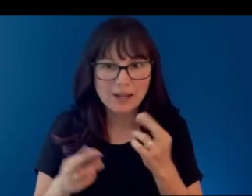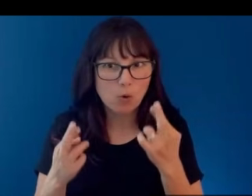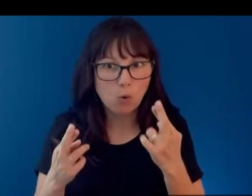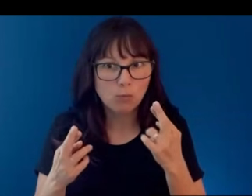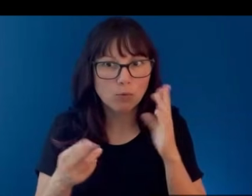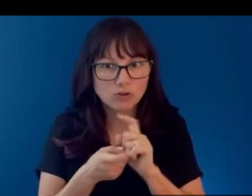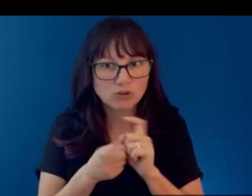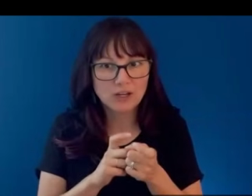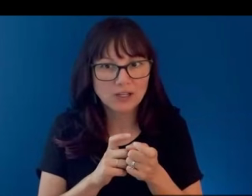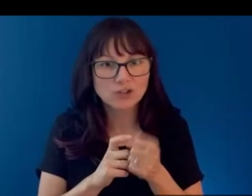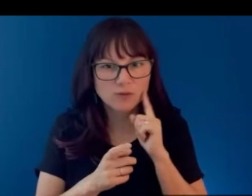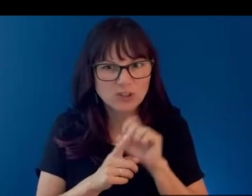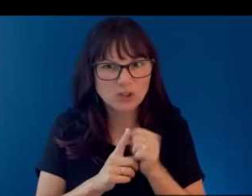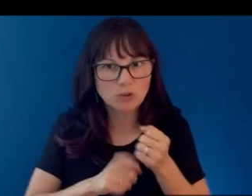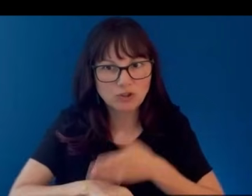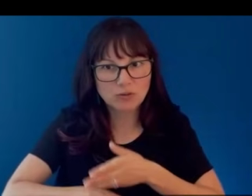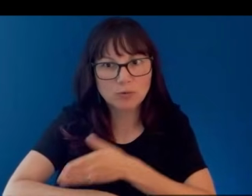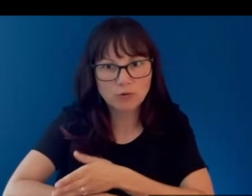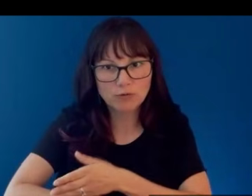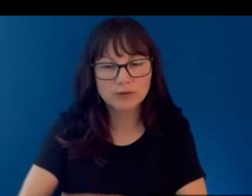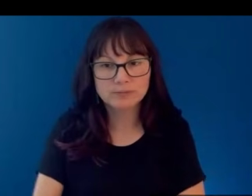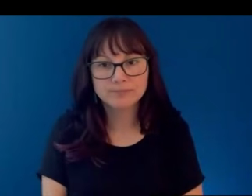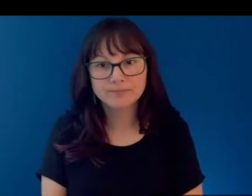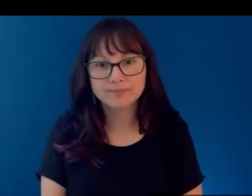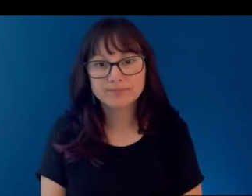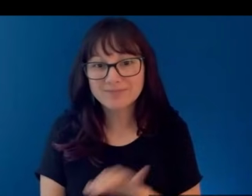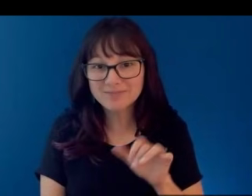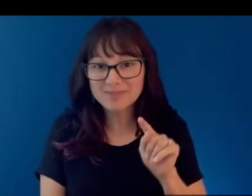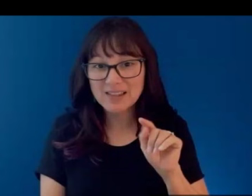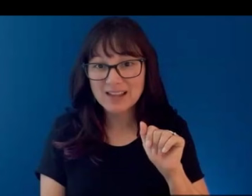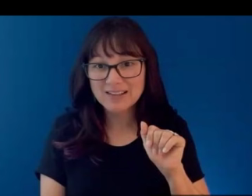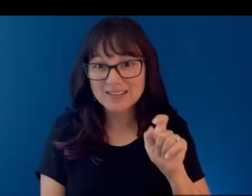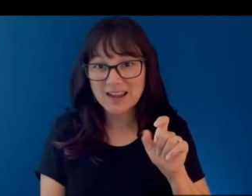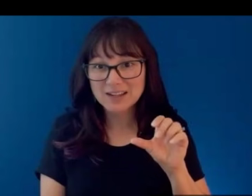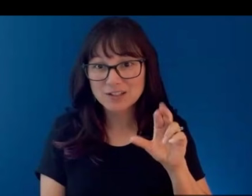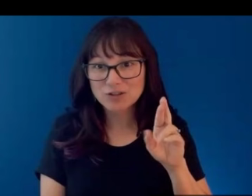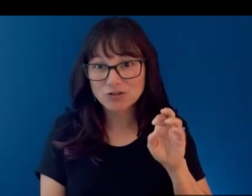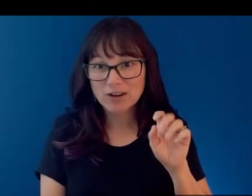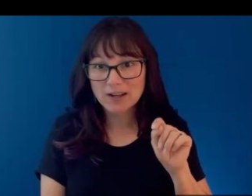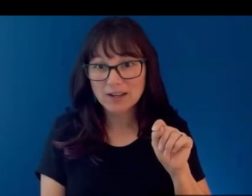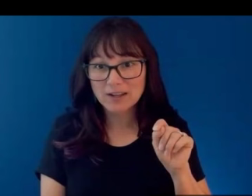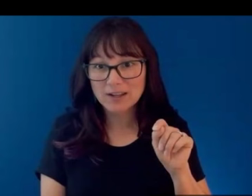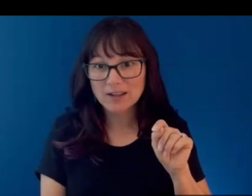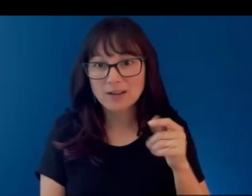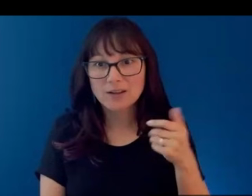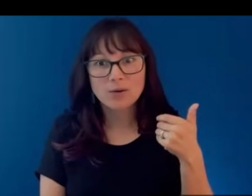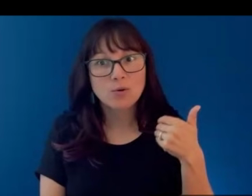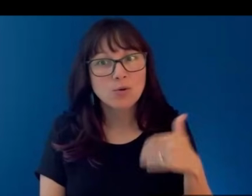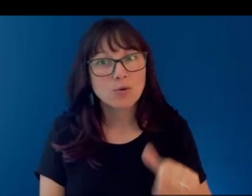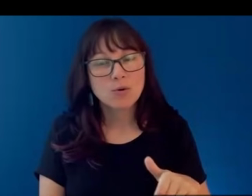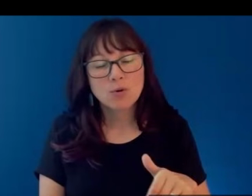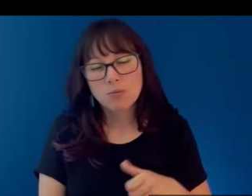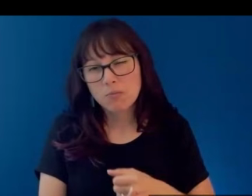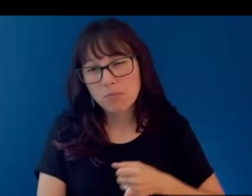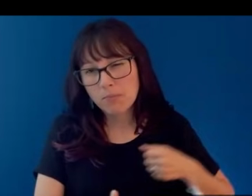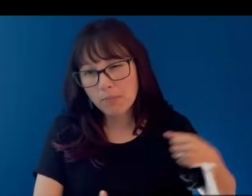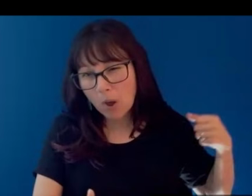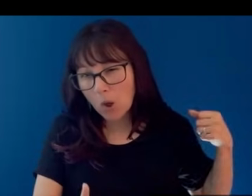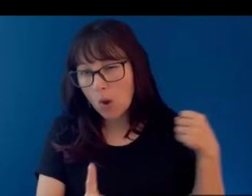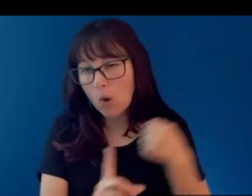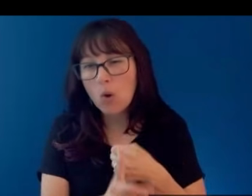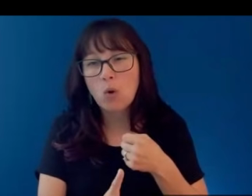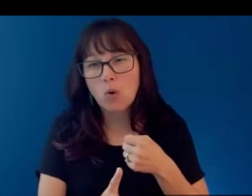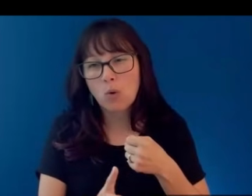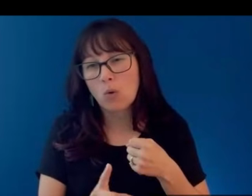improve the situation. The loss of that tax credit was amazingly devastating to people who